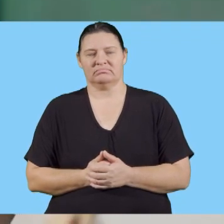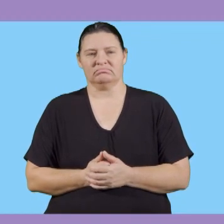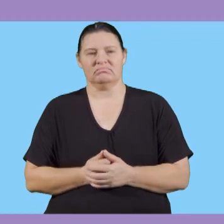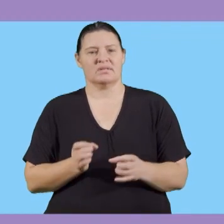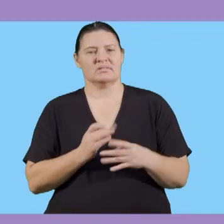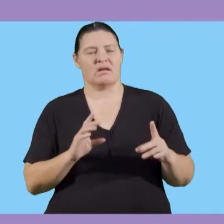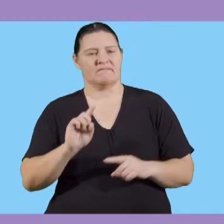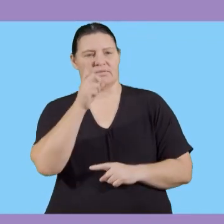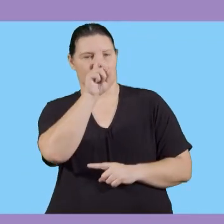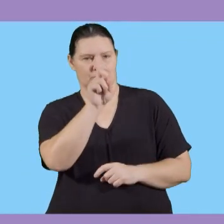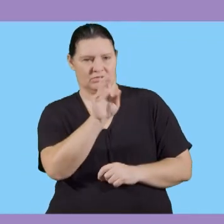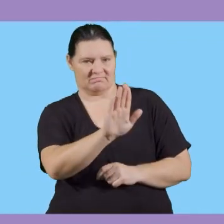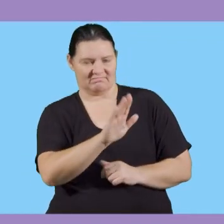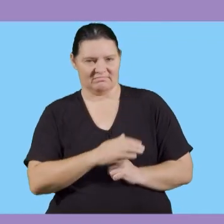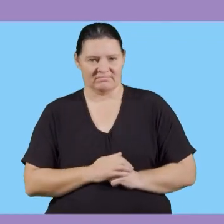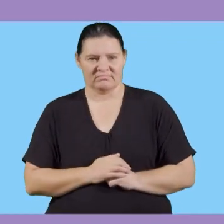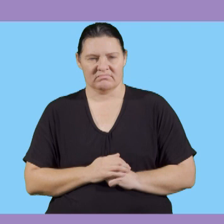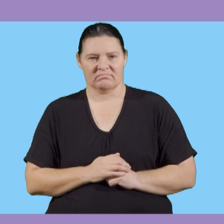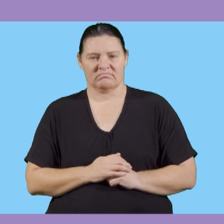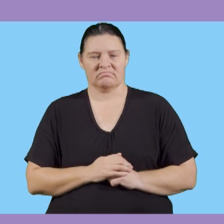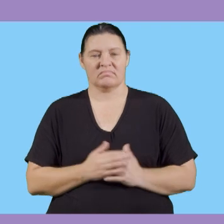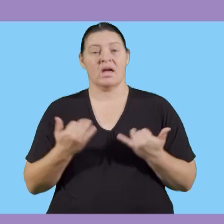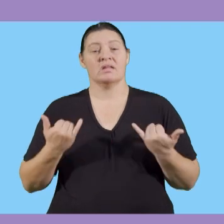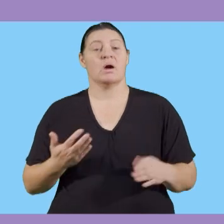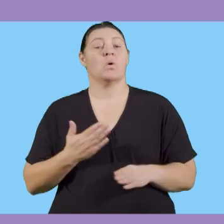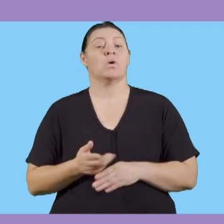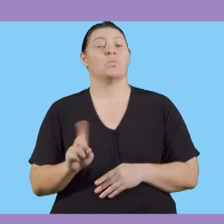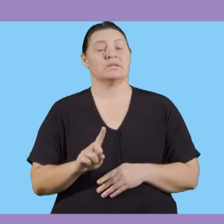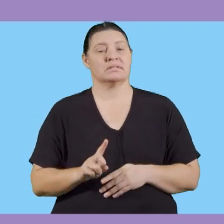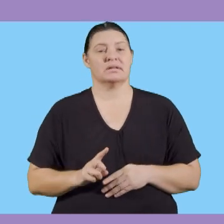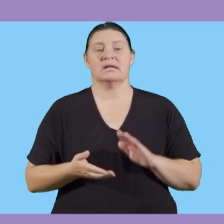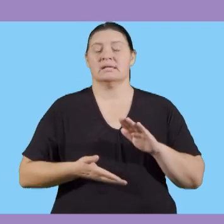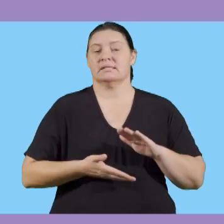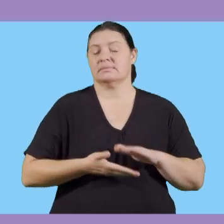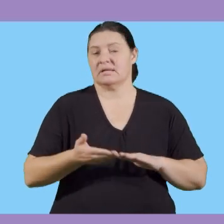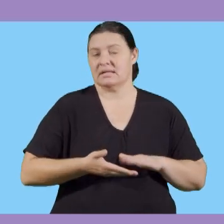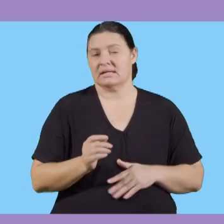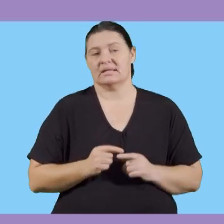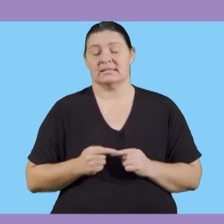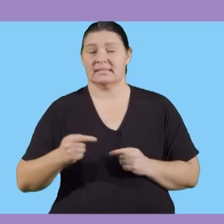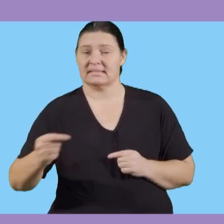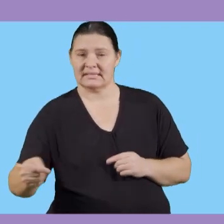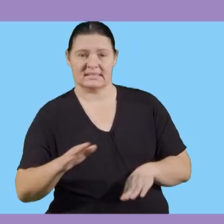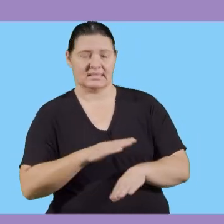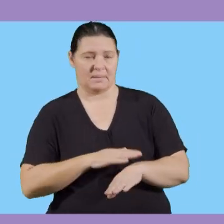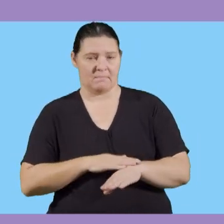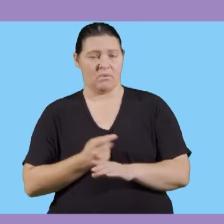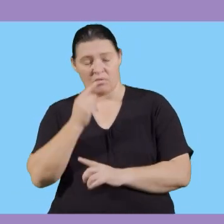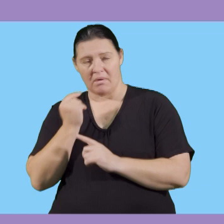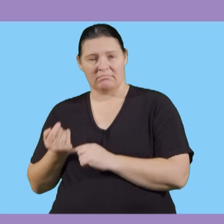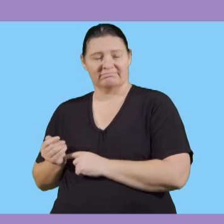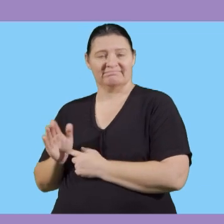So let's start with our first question. So now we are going to be working with speed, distance and time. Remember, we had